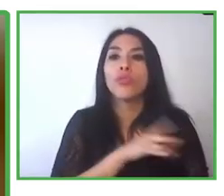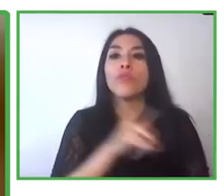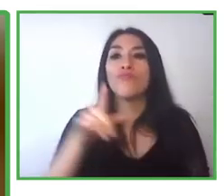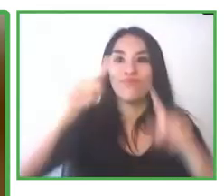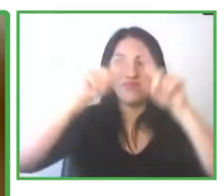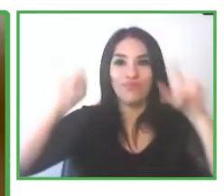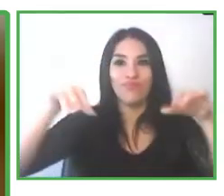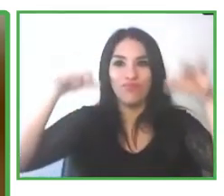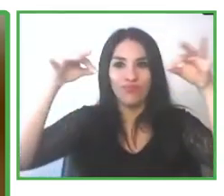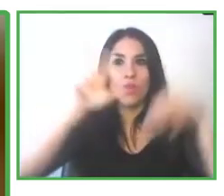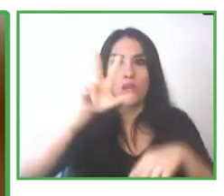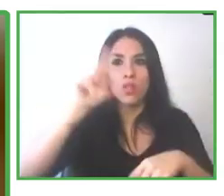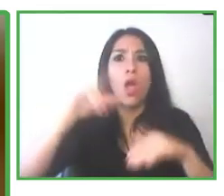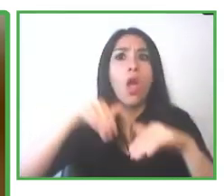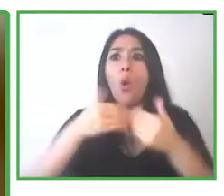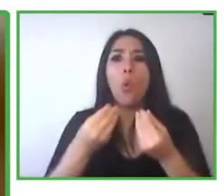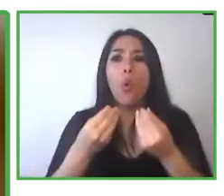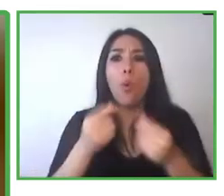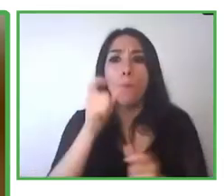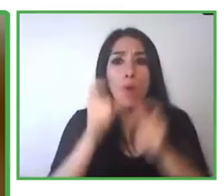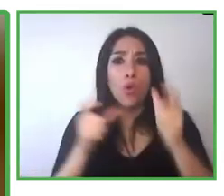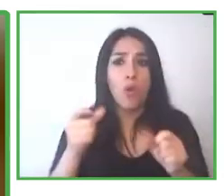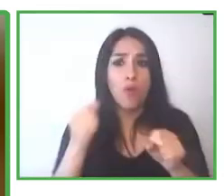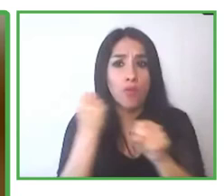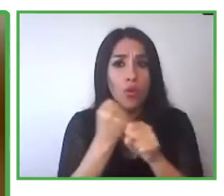be our hands-on there